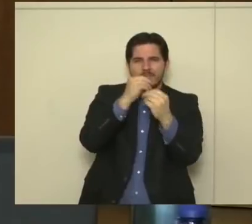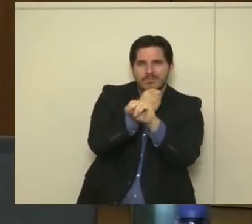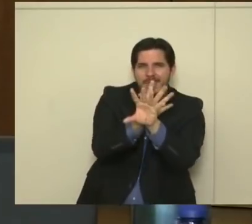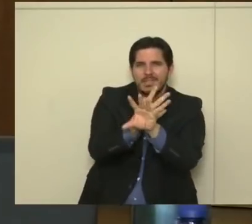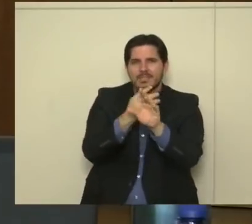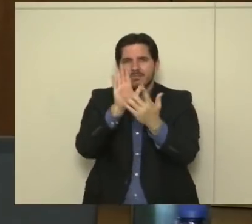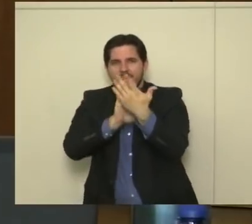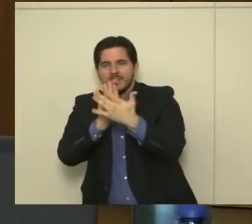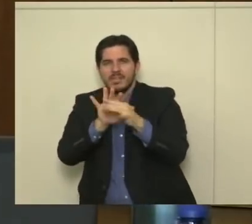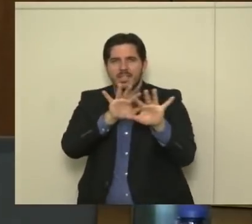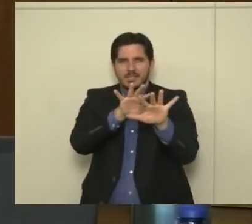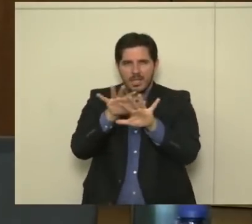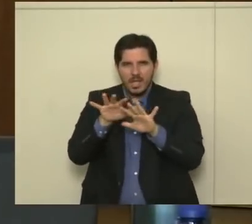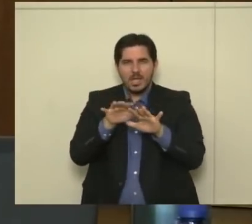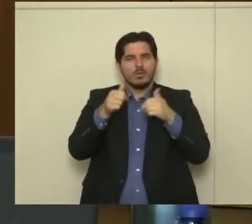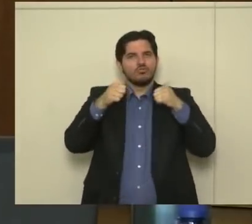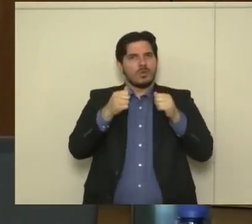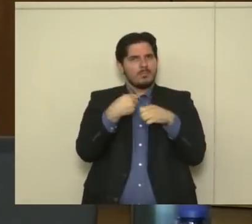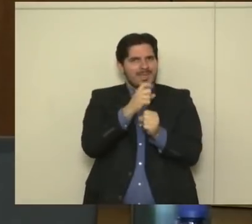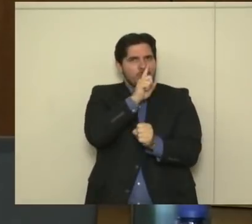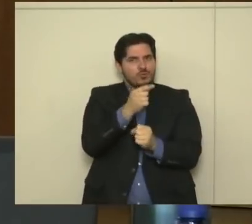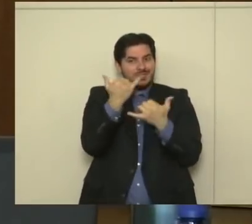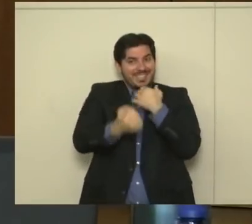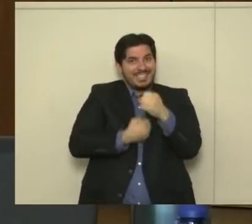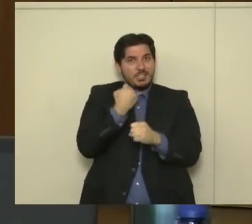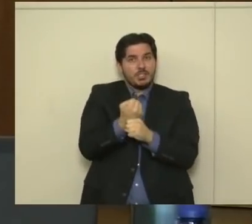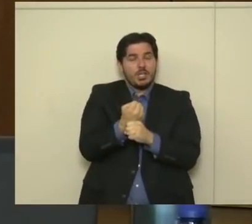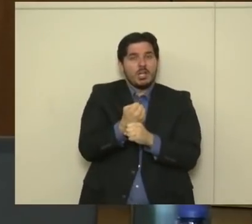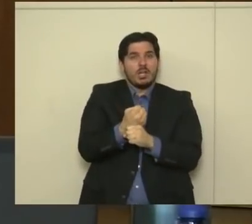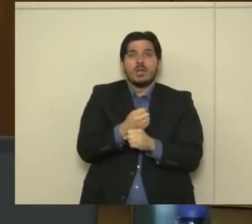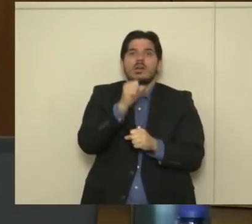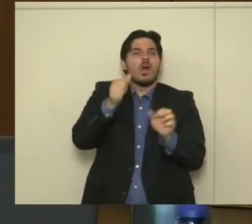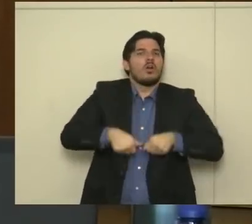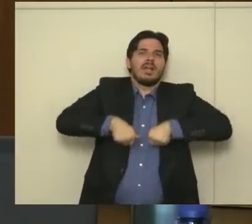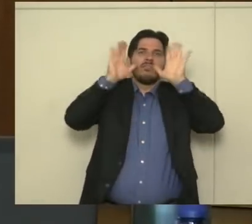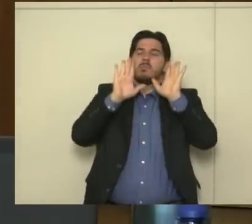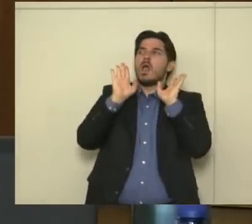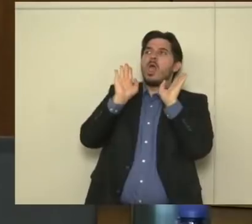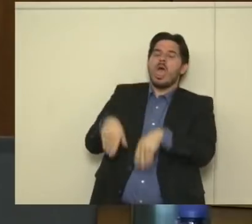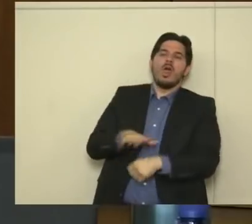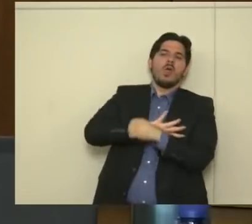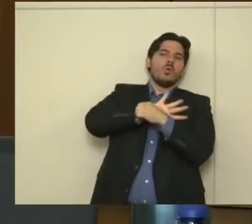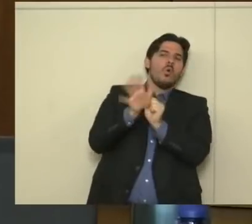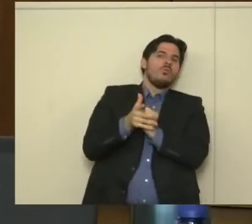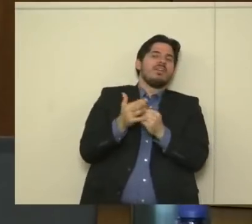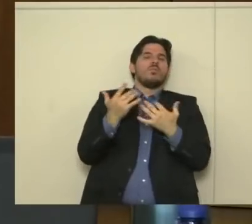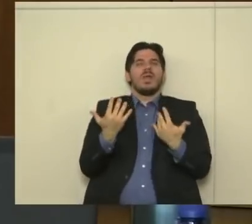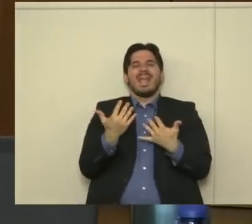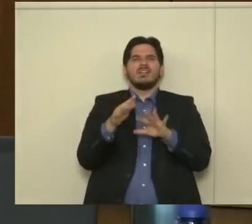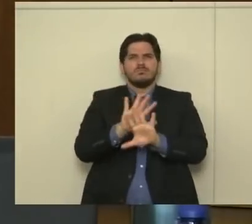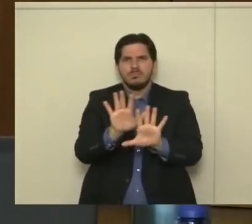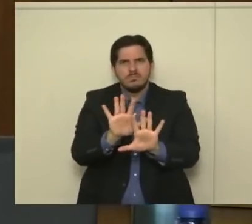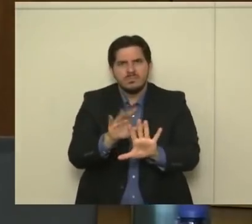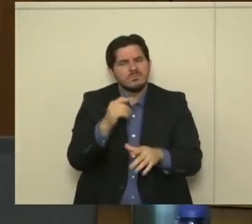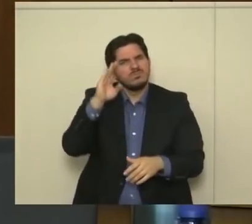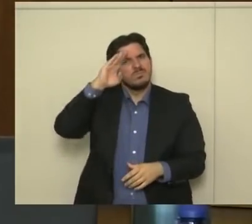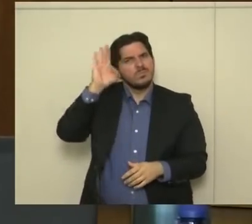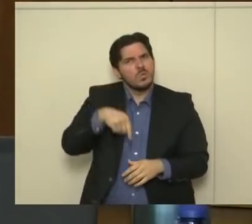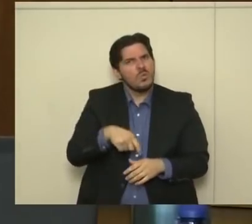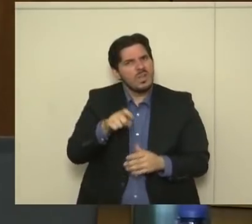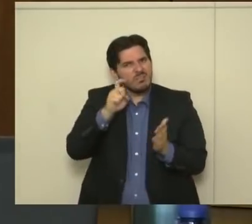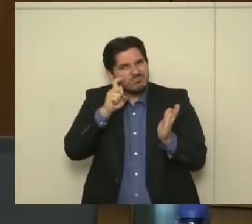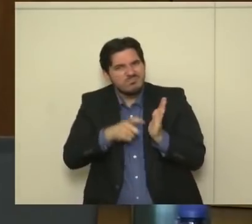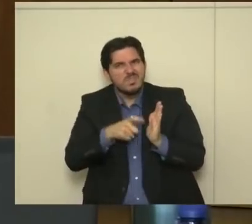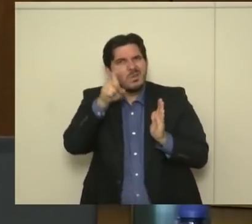year where we're treating it as a lost year and kind of biding our time until COVID passes. We know that we have to be